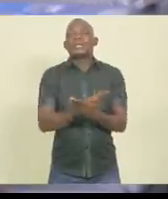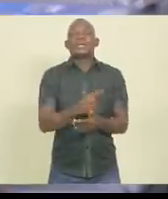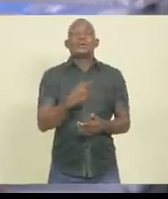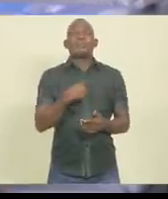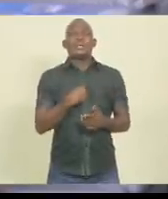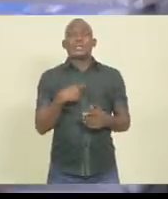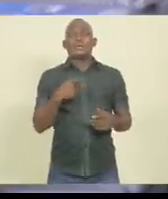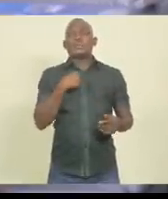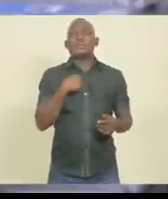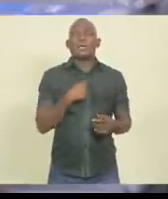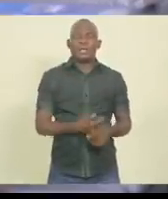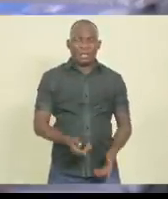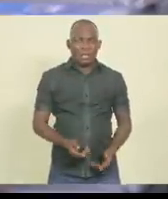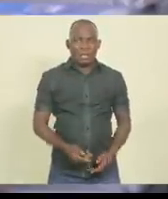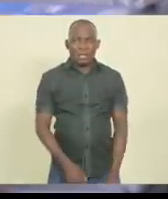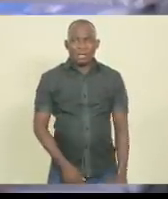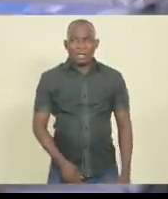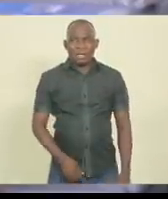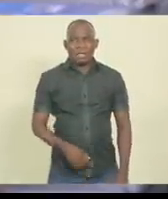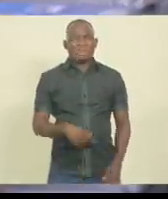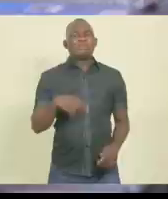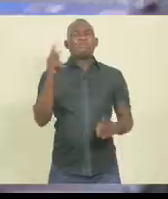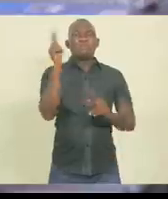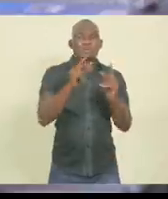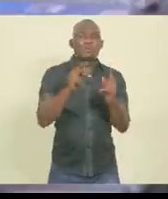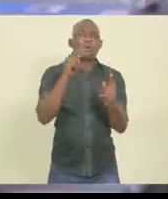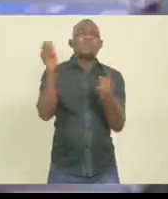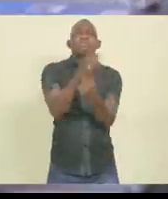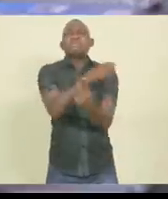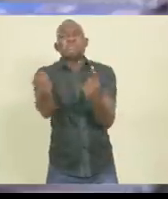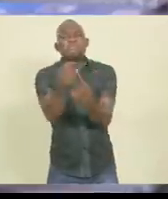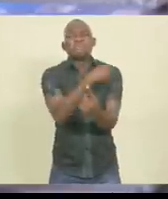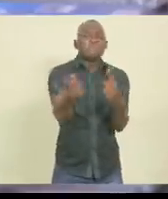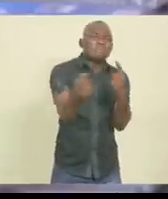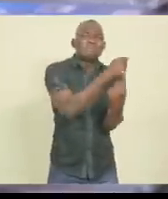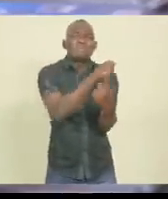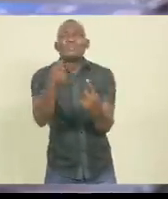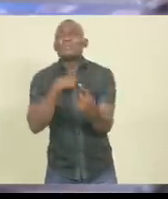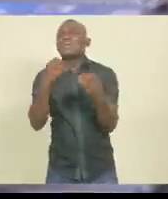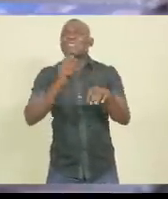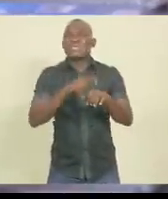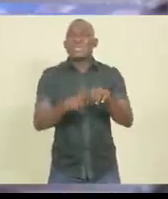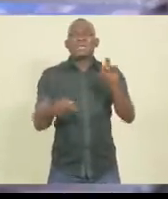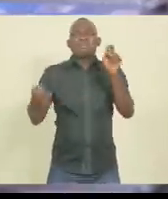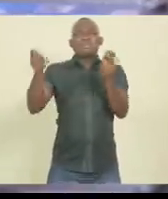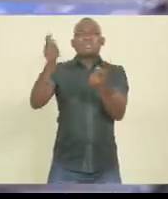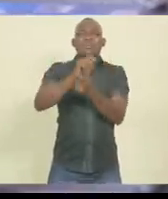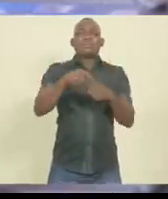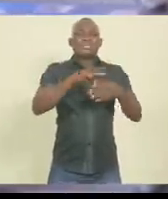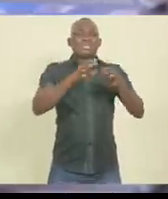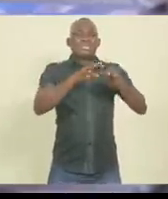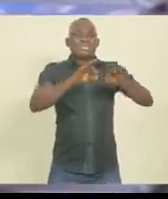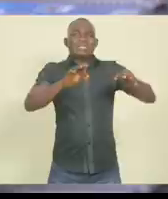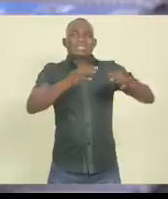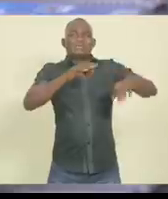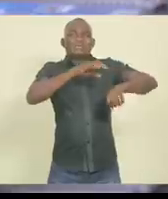been starved, beaten, and chained to do.